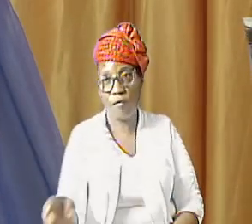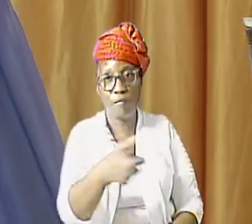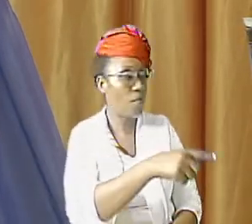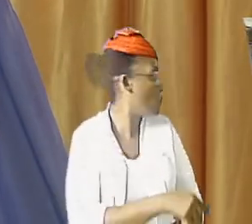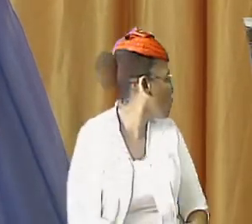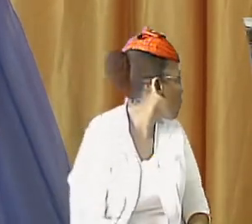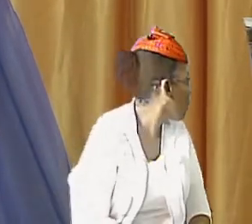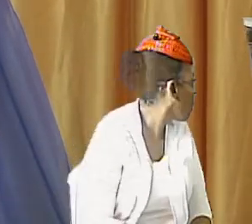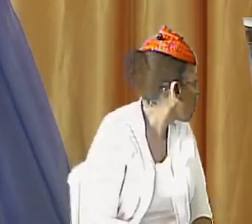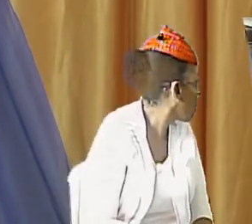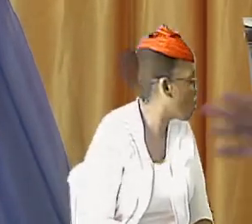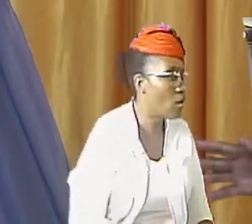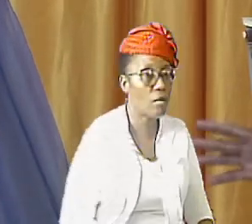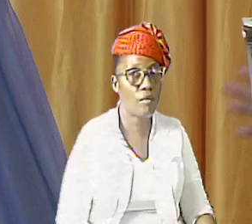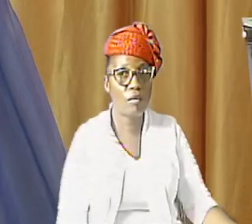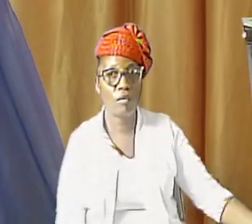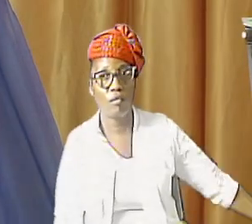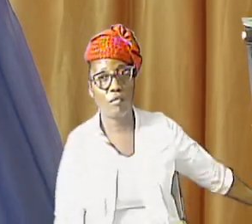God's